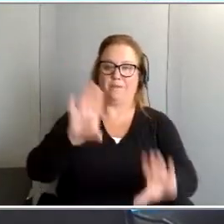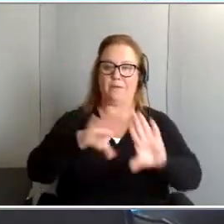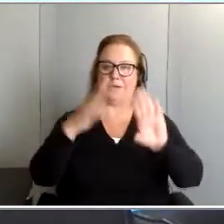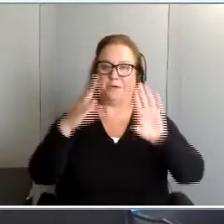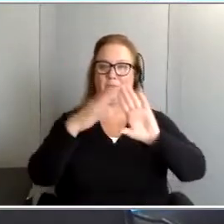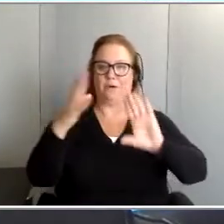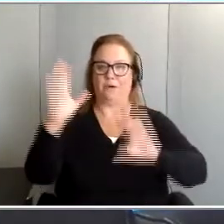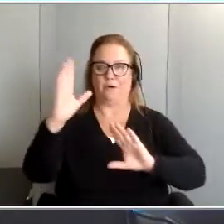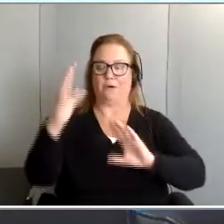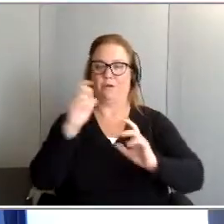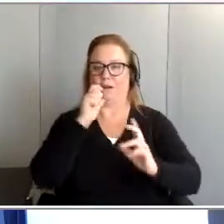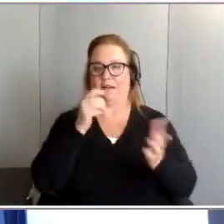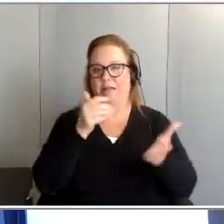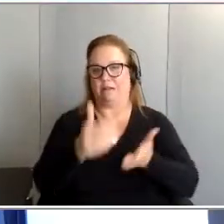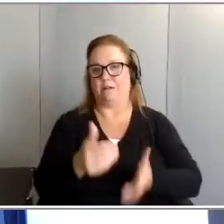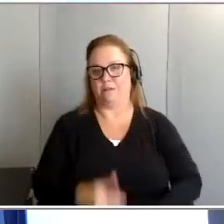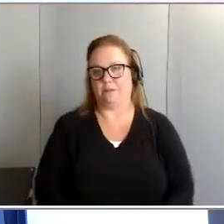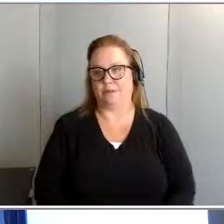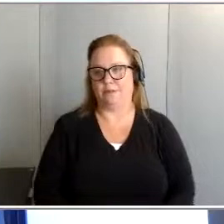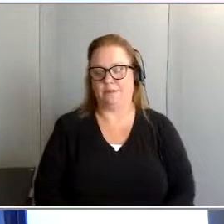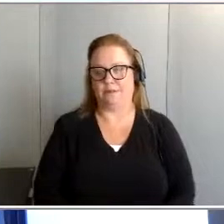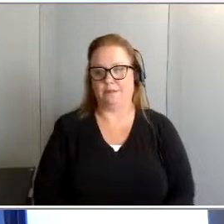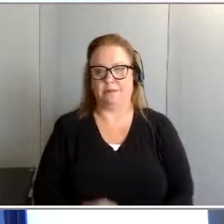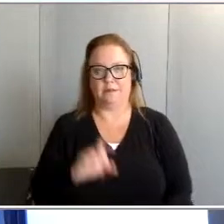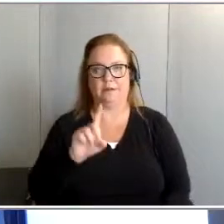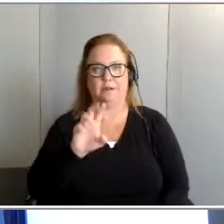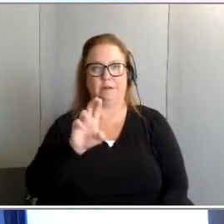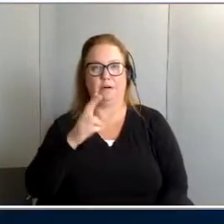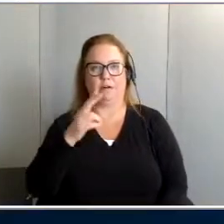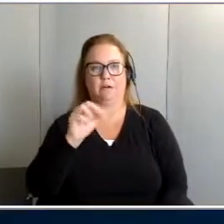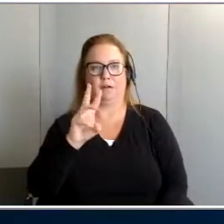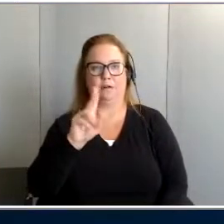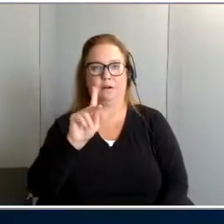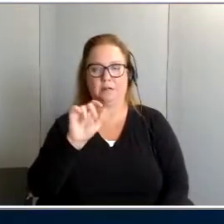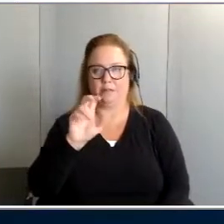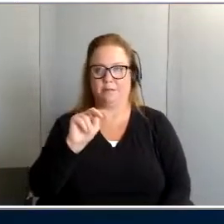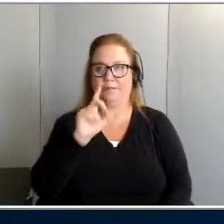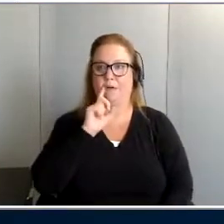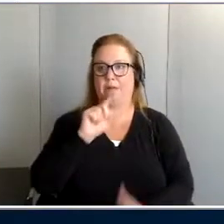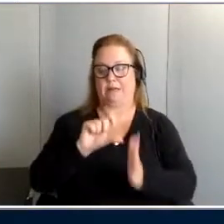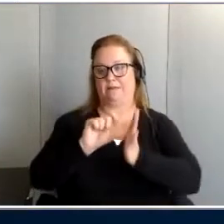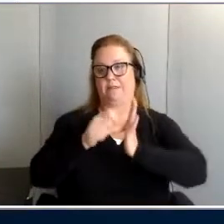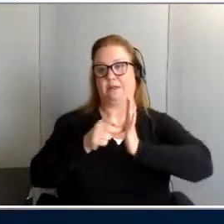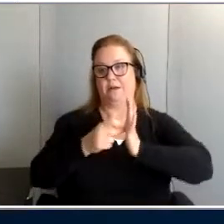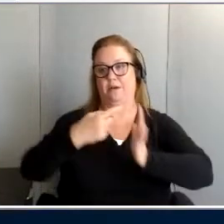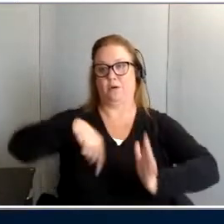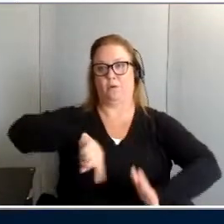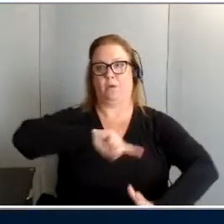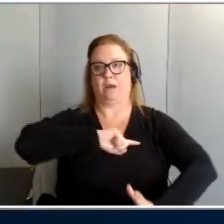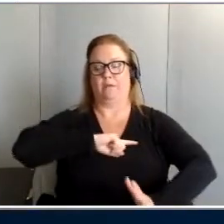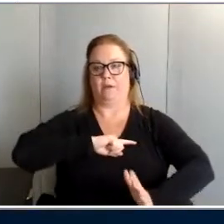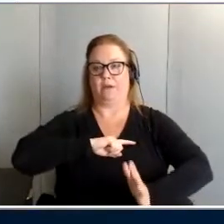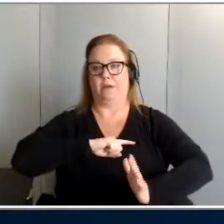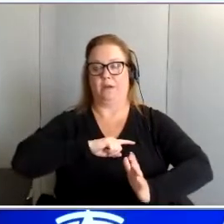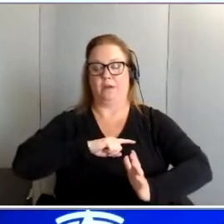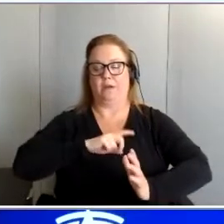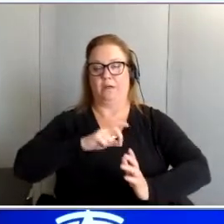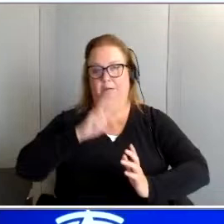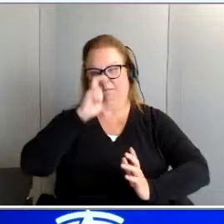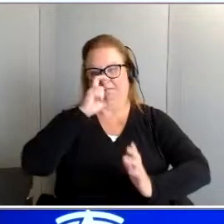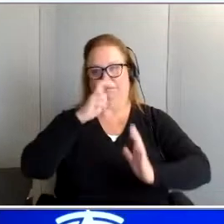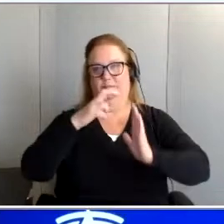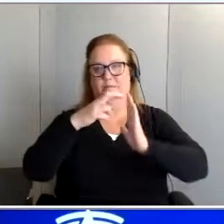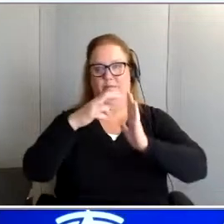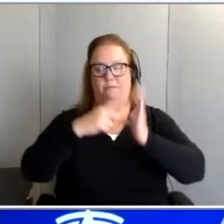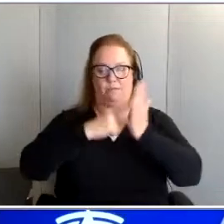not get close to them. Dr. Hawkinson? Yeah, just to echo what she said, I would like to point out we do have a robust program in our infection prevention